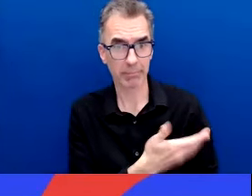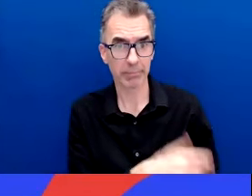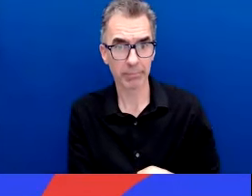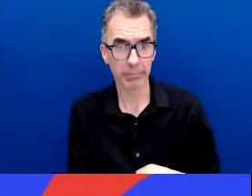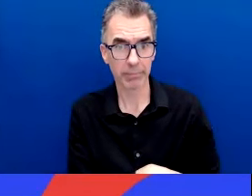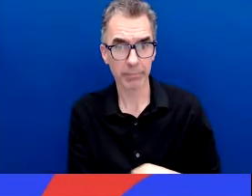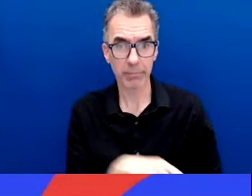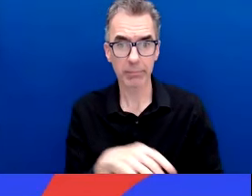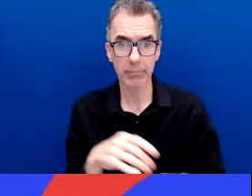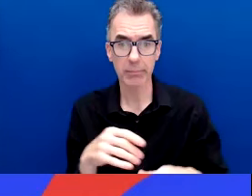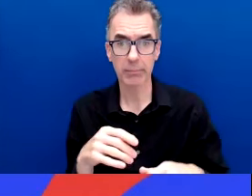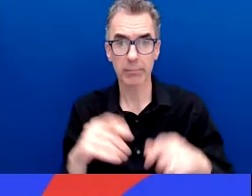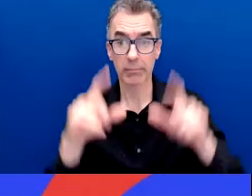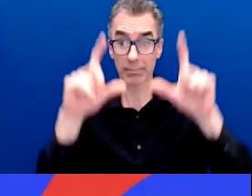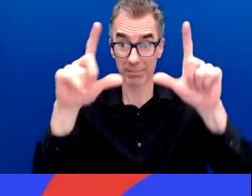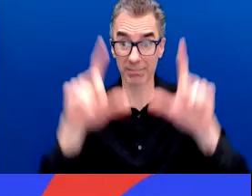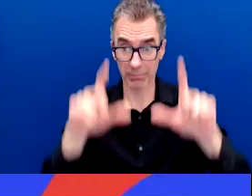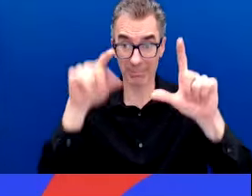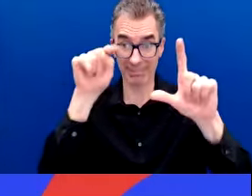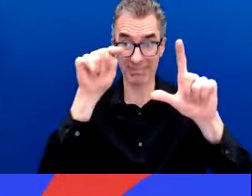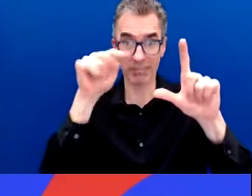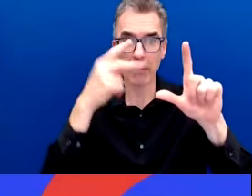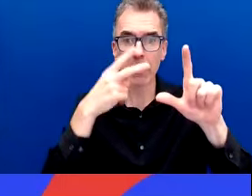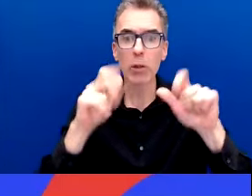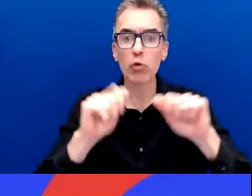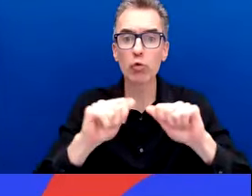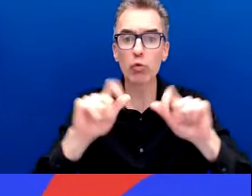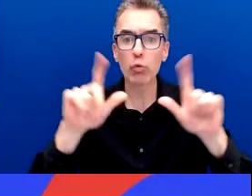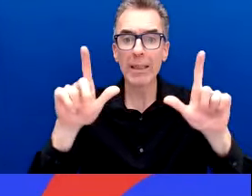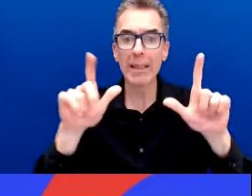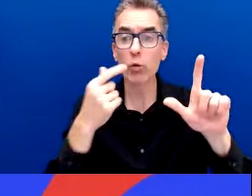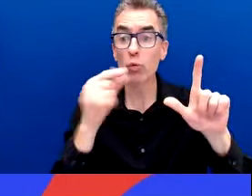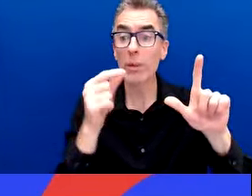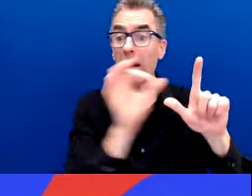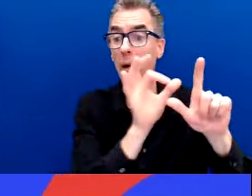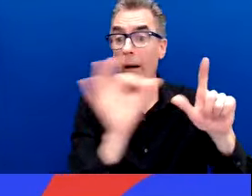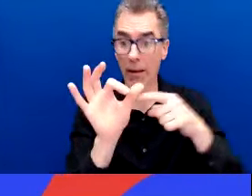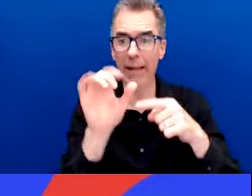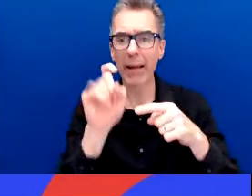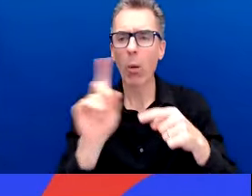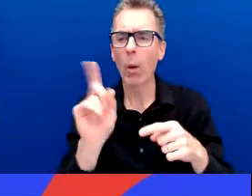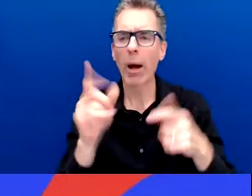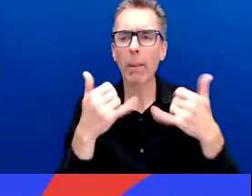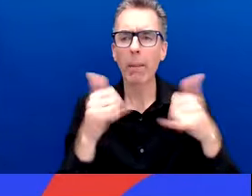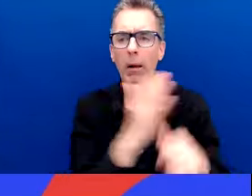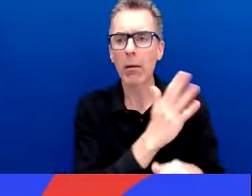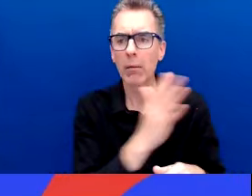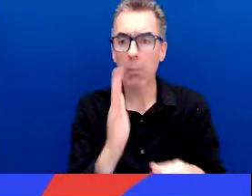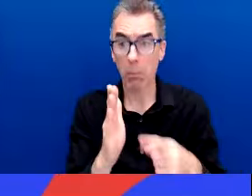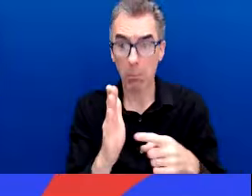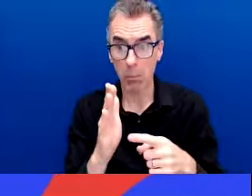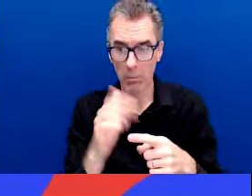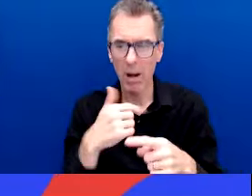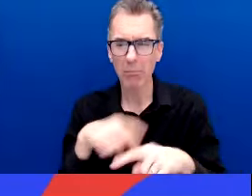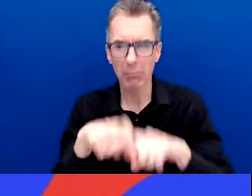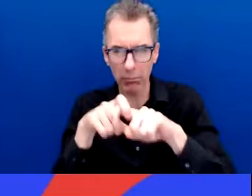this top box where I see this green button or bubble. That green bubble is where that interaction is at this time,